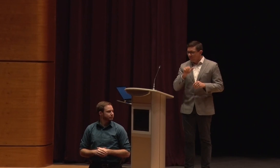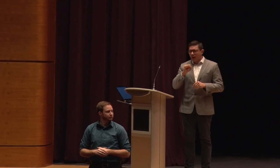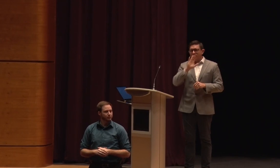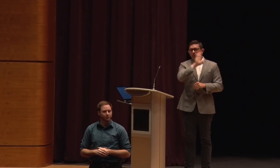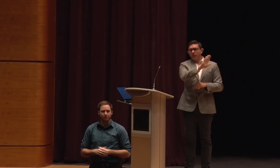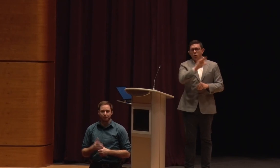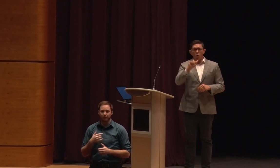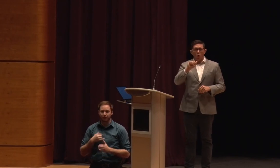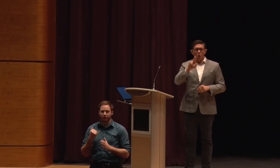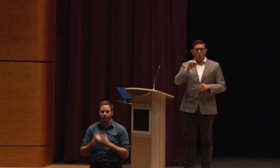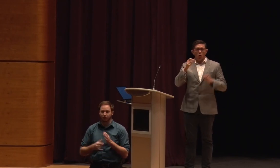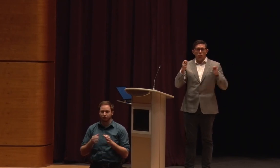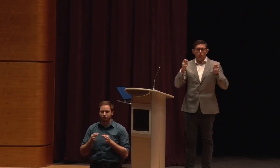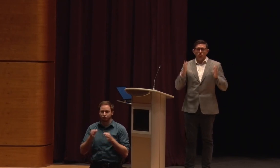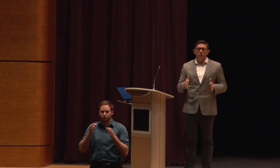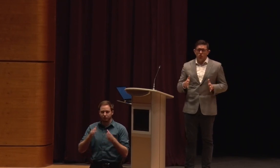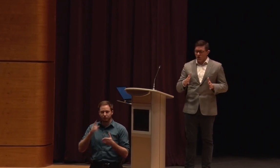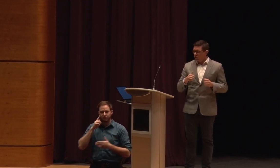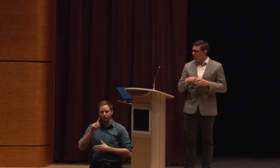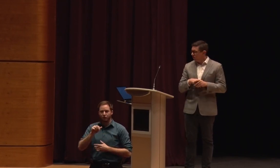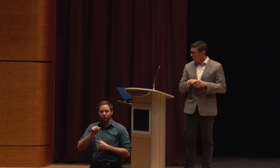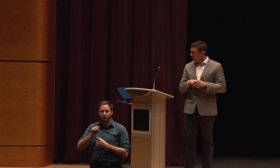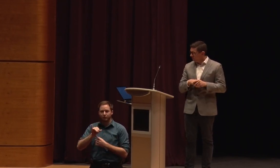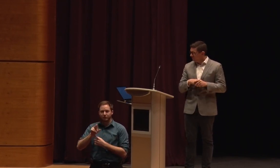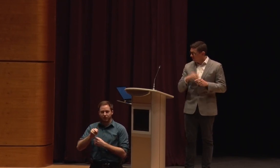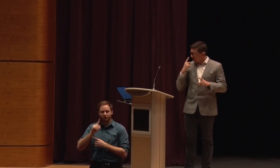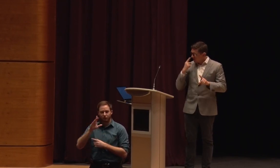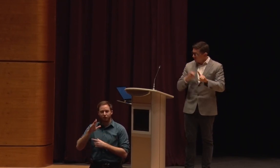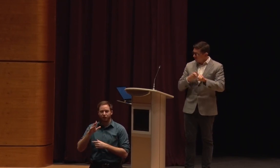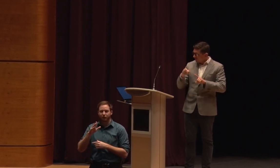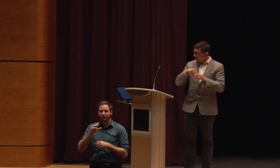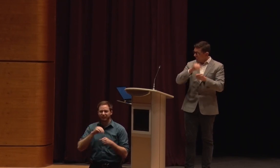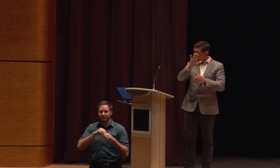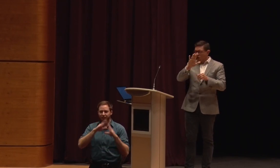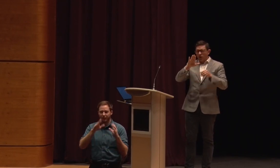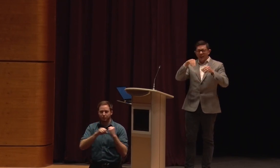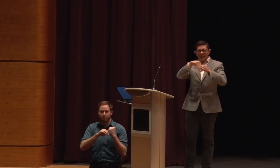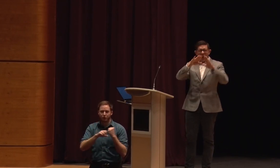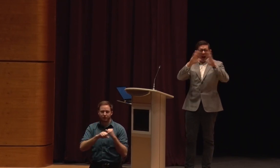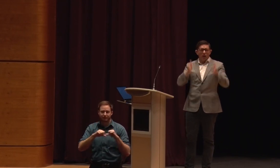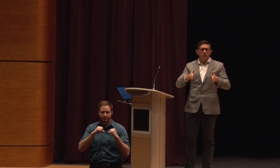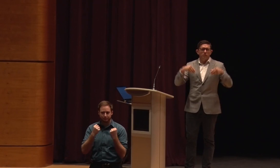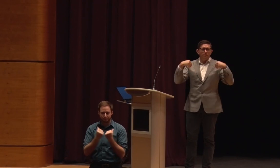I'm an art director at Amazon for their in-house marketing team.